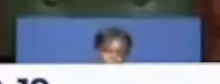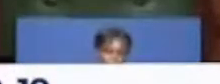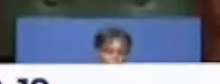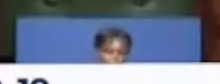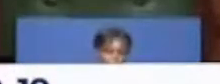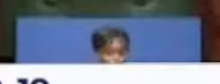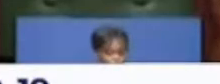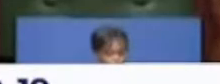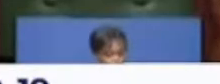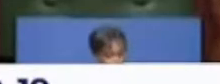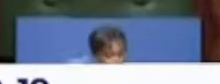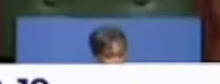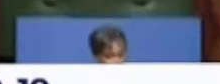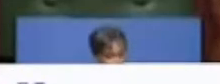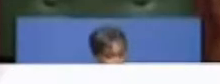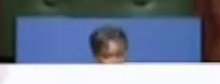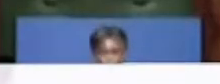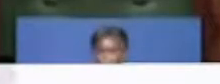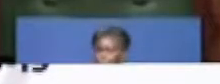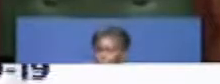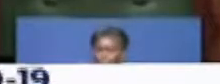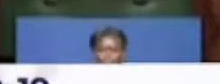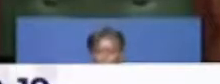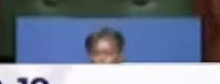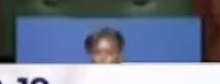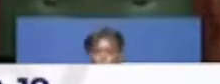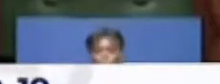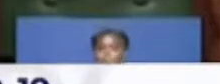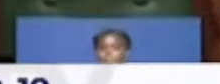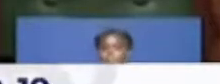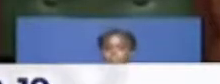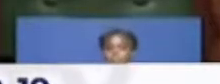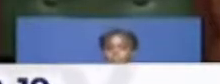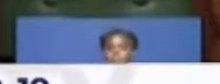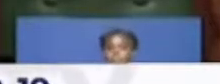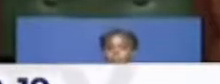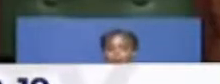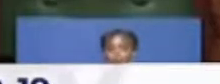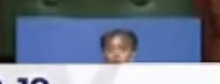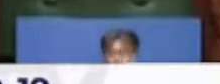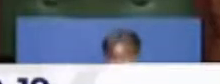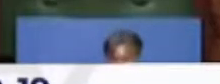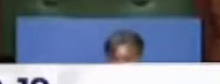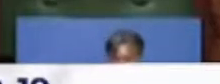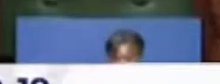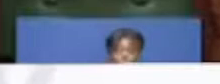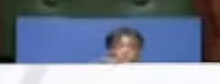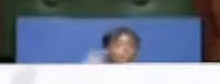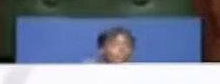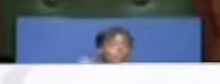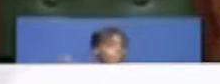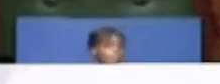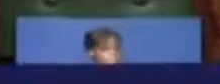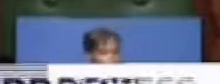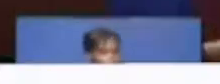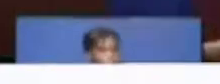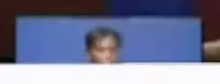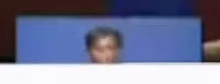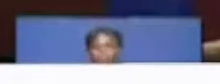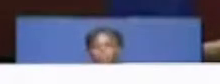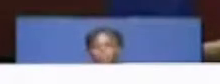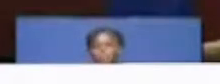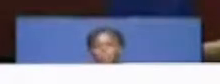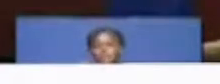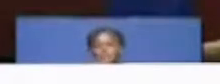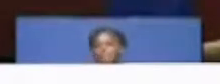categorized as school going. This means that 2 out of every 5 Kenyans will be in school. And